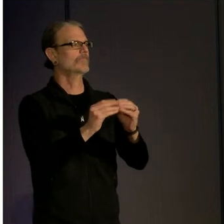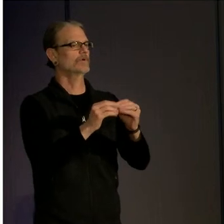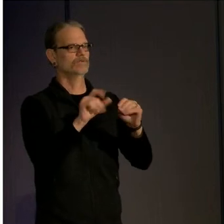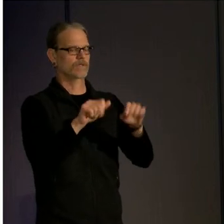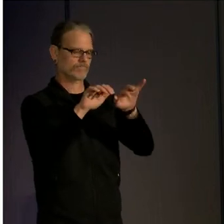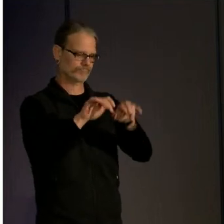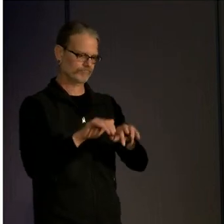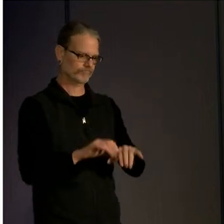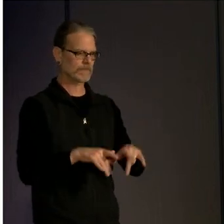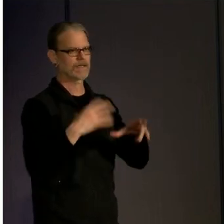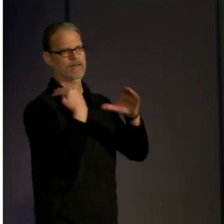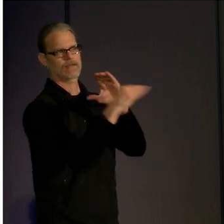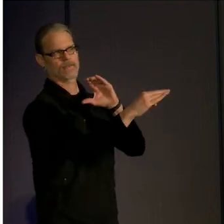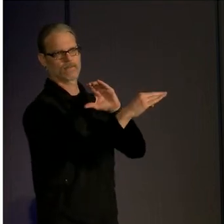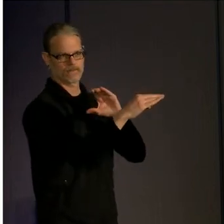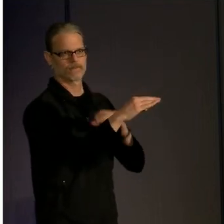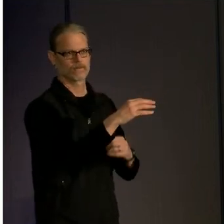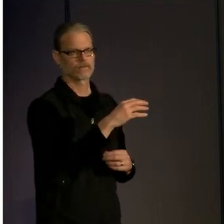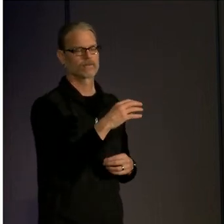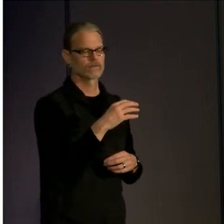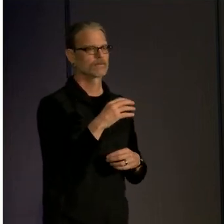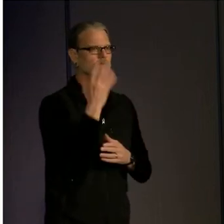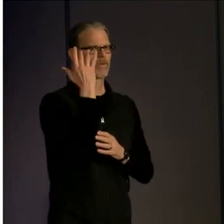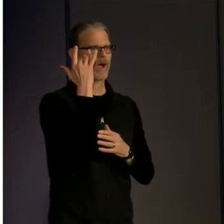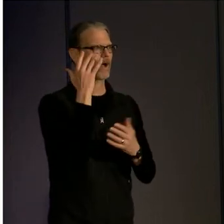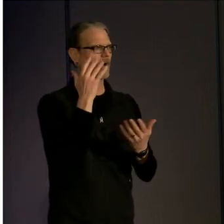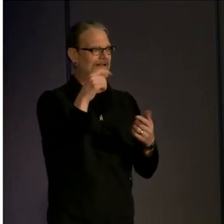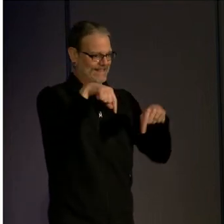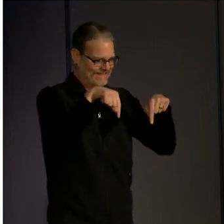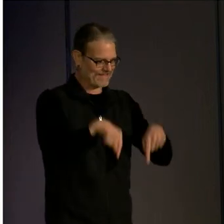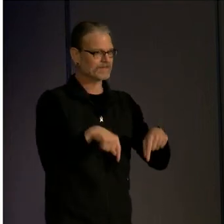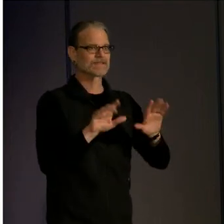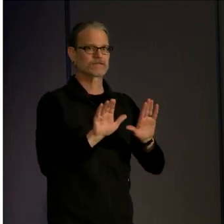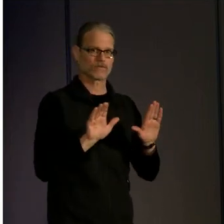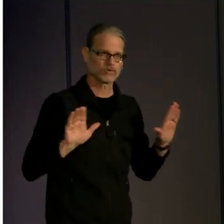emailing your ideas, because this